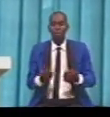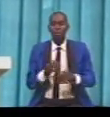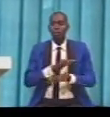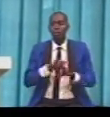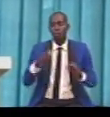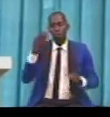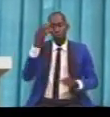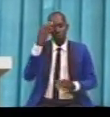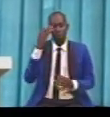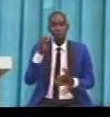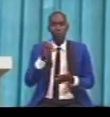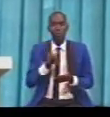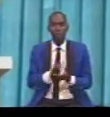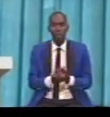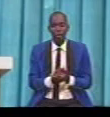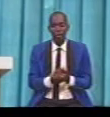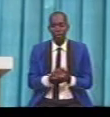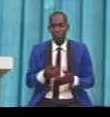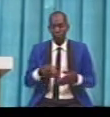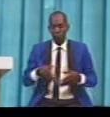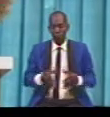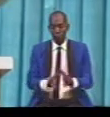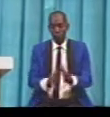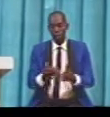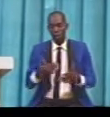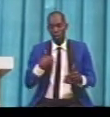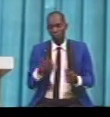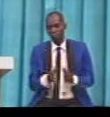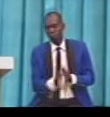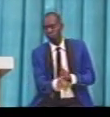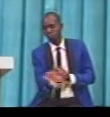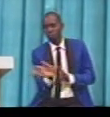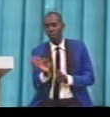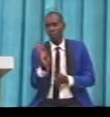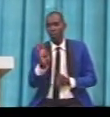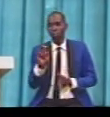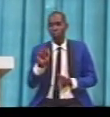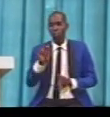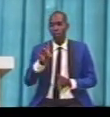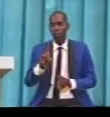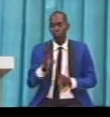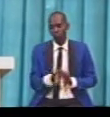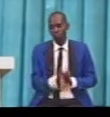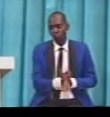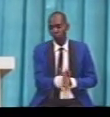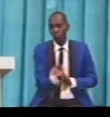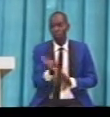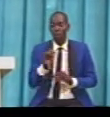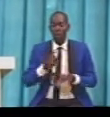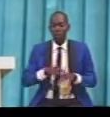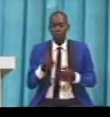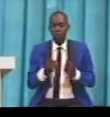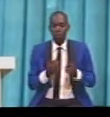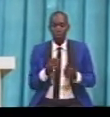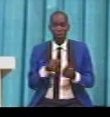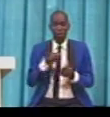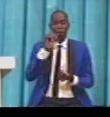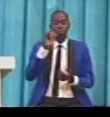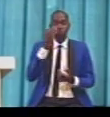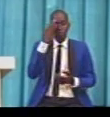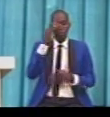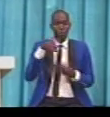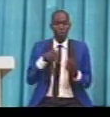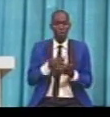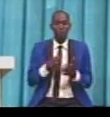know that that bend was very, very sharp. By the time we saw it, it was too